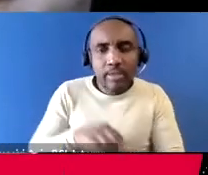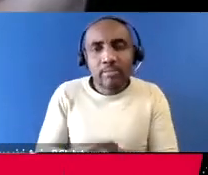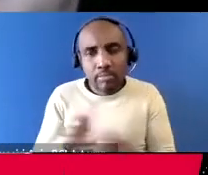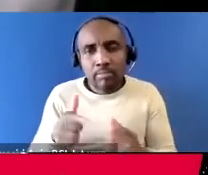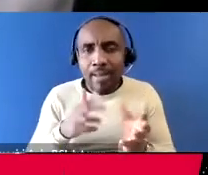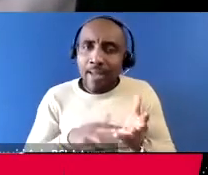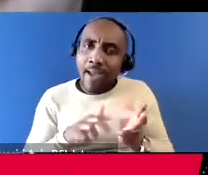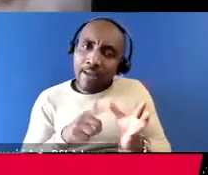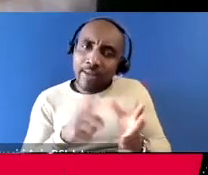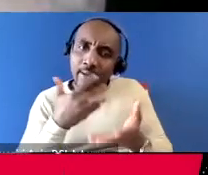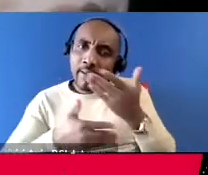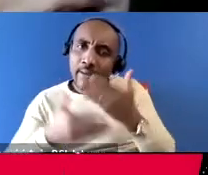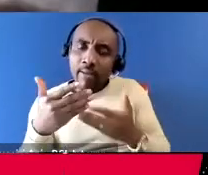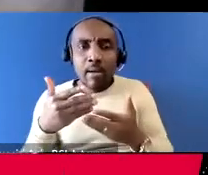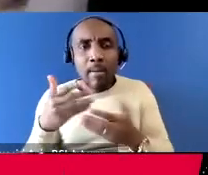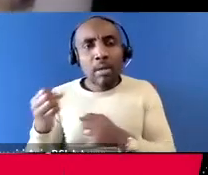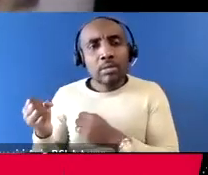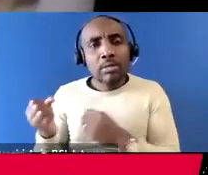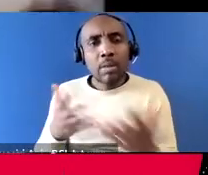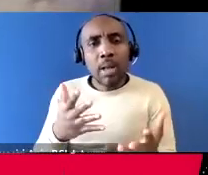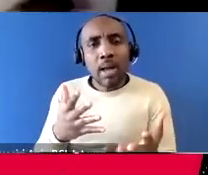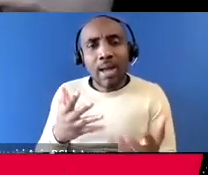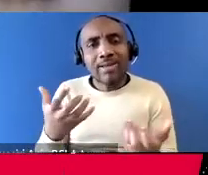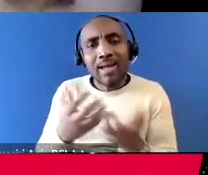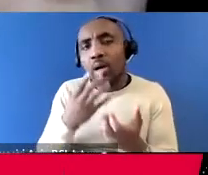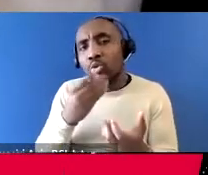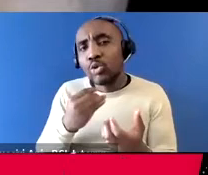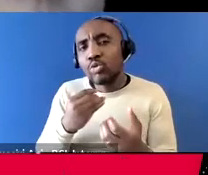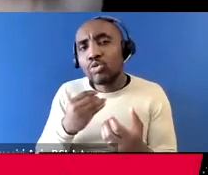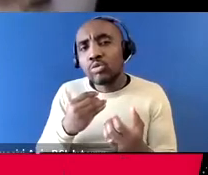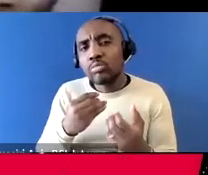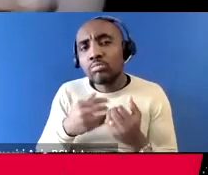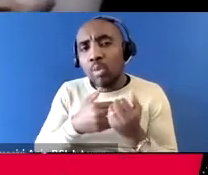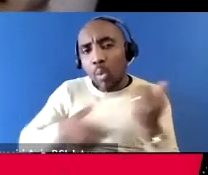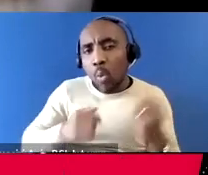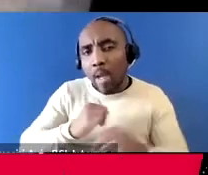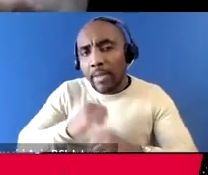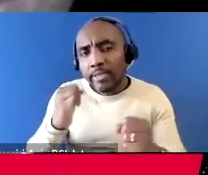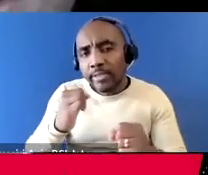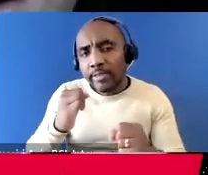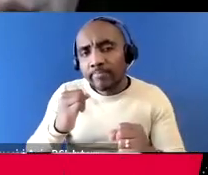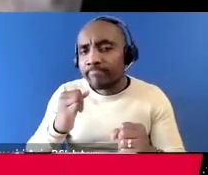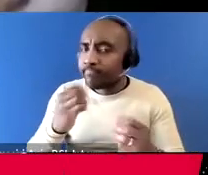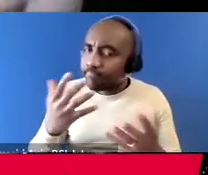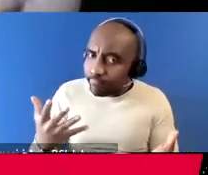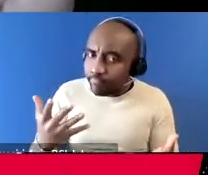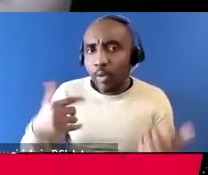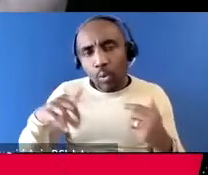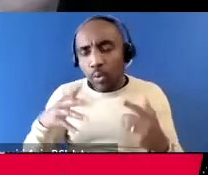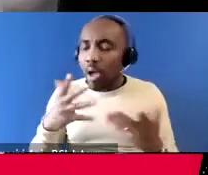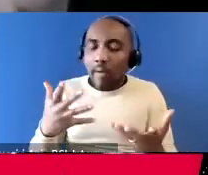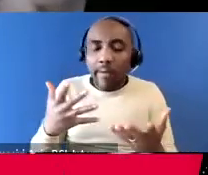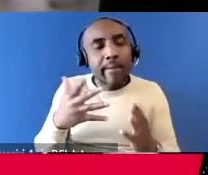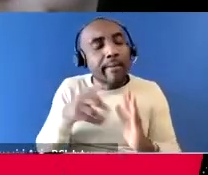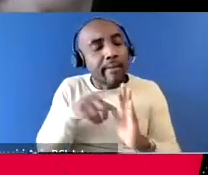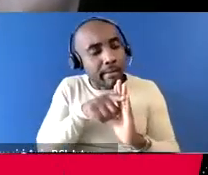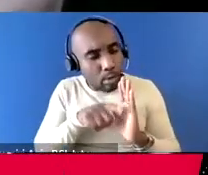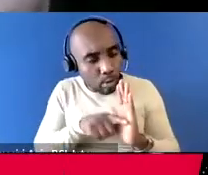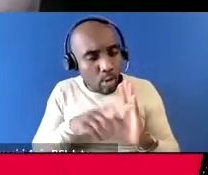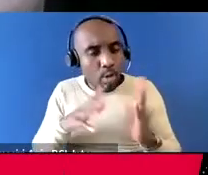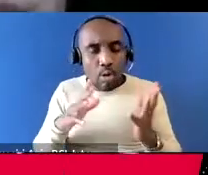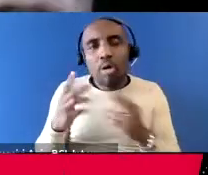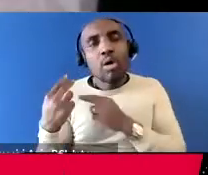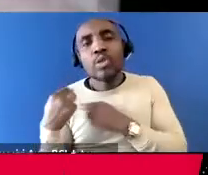sits with the government. We're just doing a job and following the rules and regulations, and it's up to the government to tell us to stop.